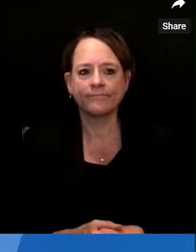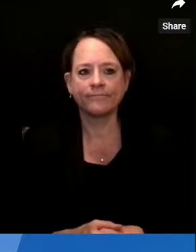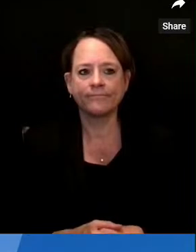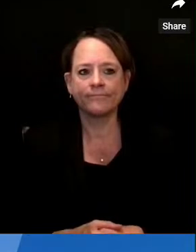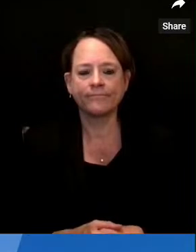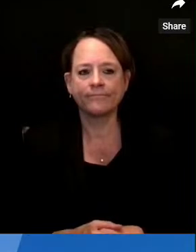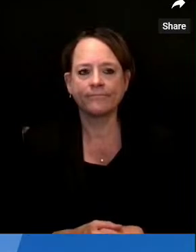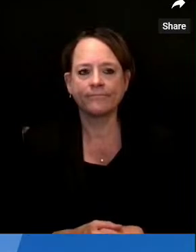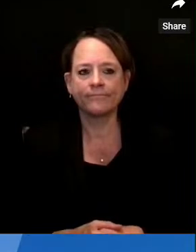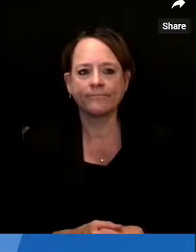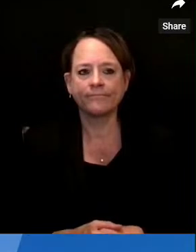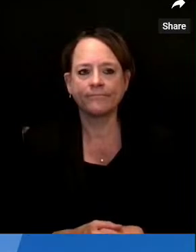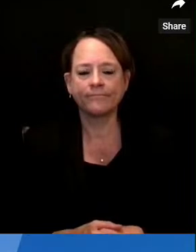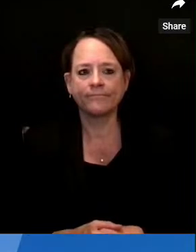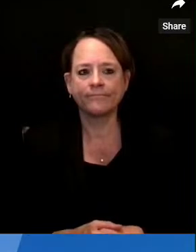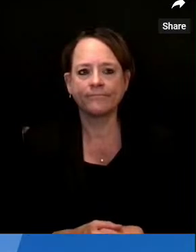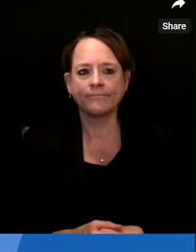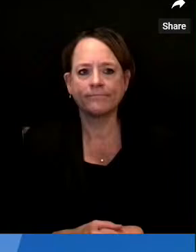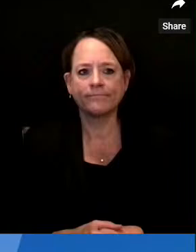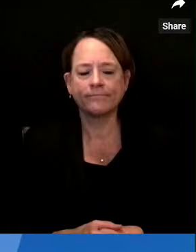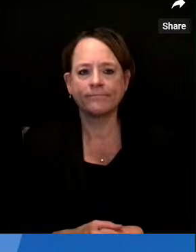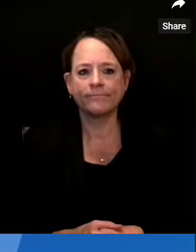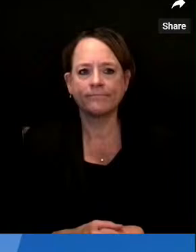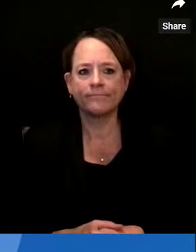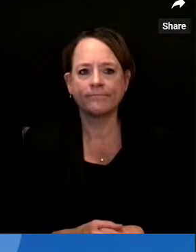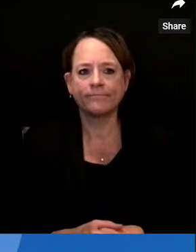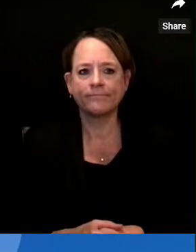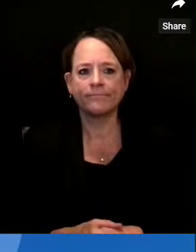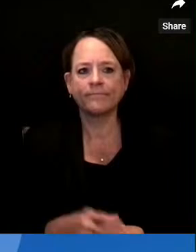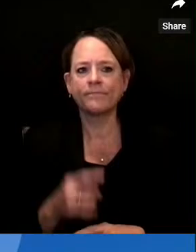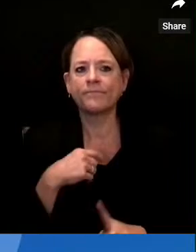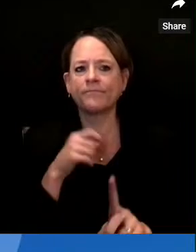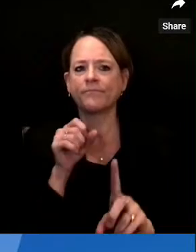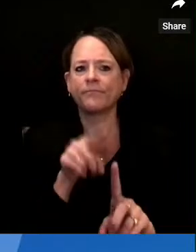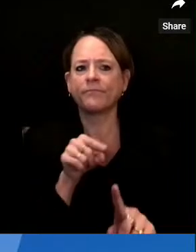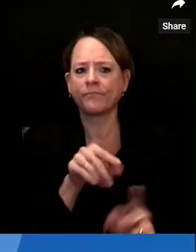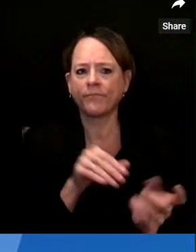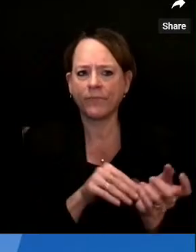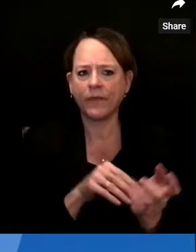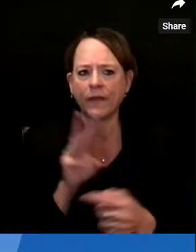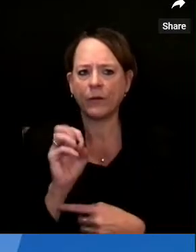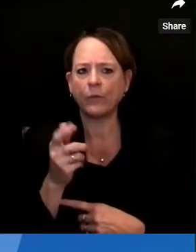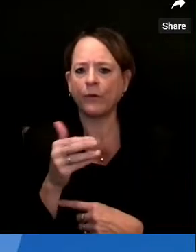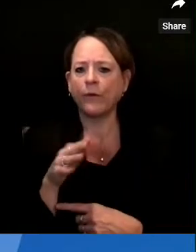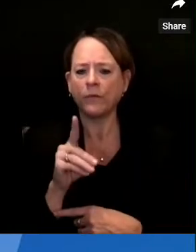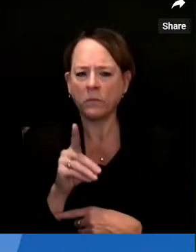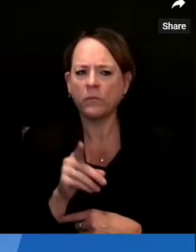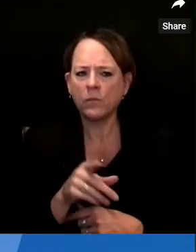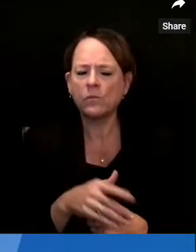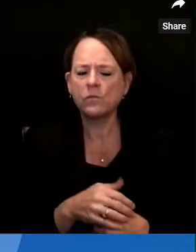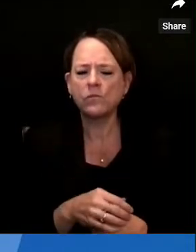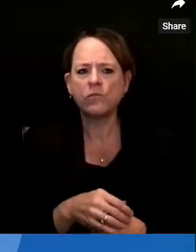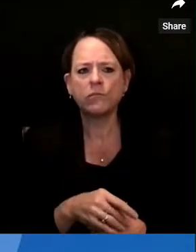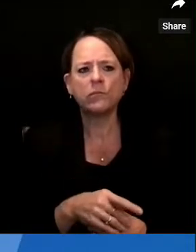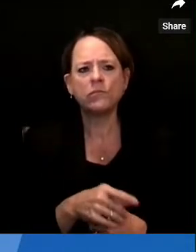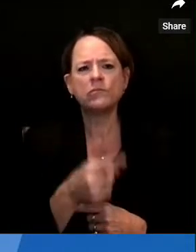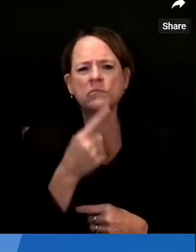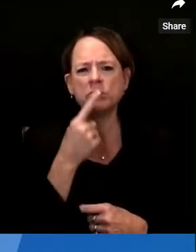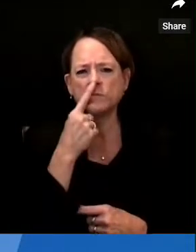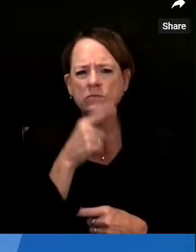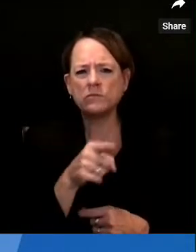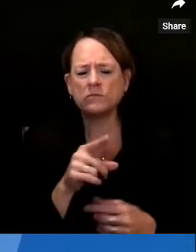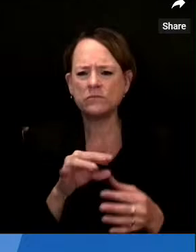there's thousands of people in Wisconsin who are recovering from severe disease, being hospitalized, being on a